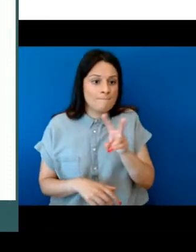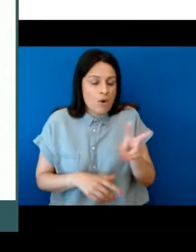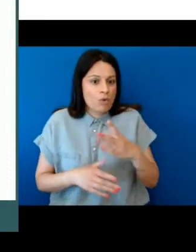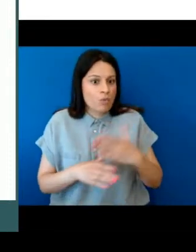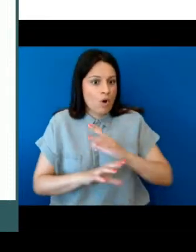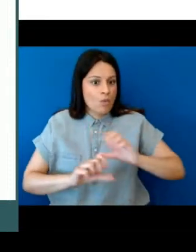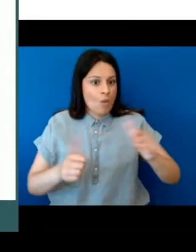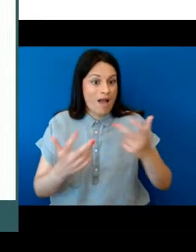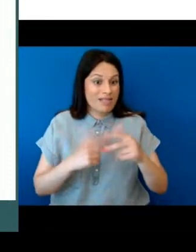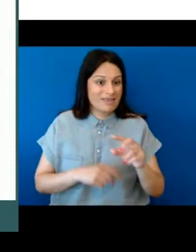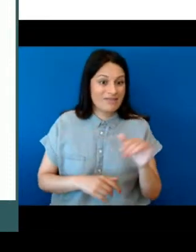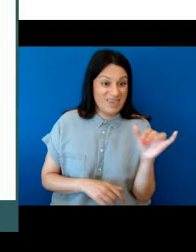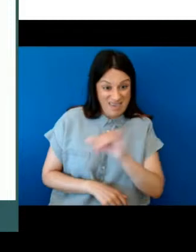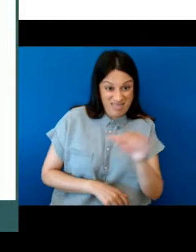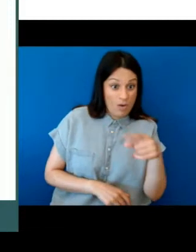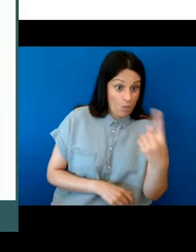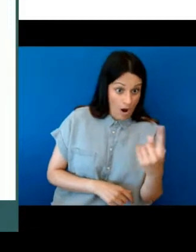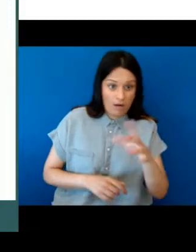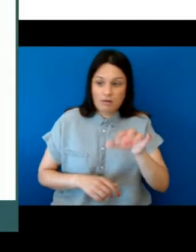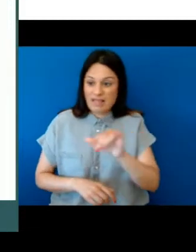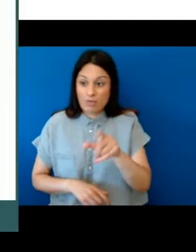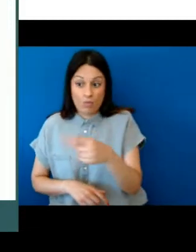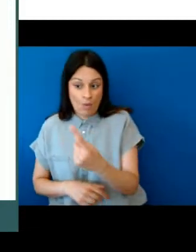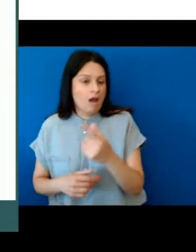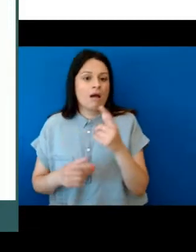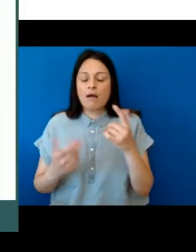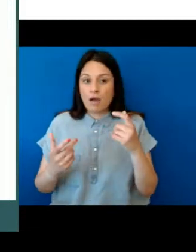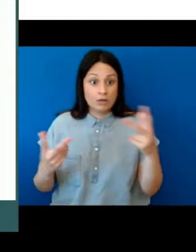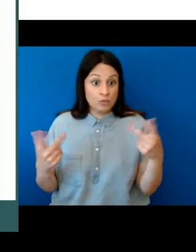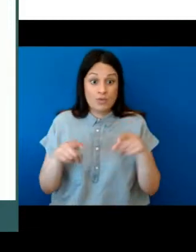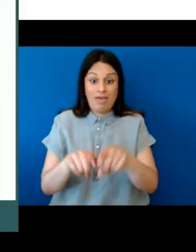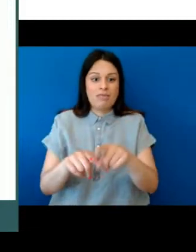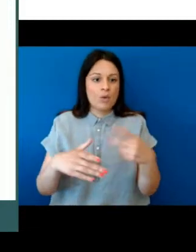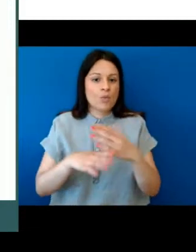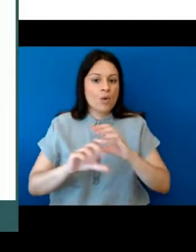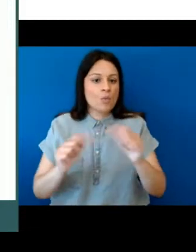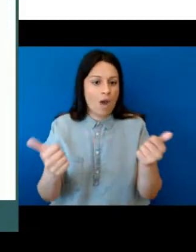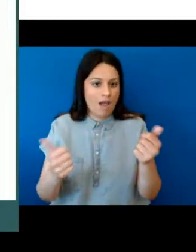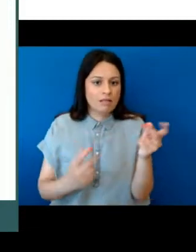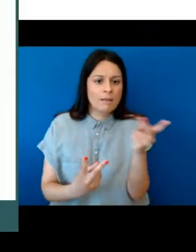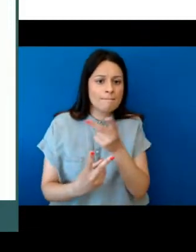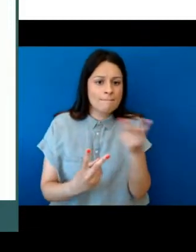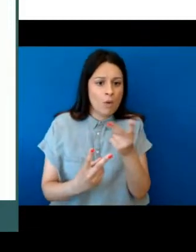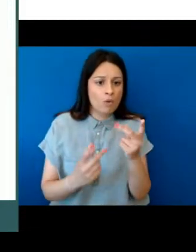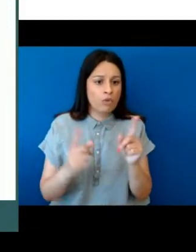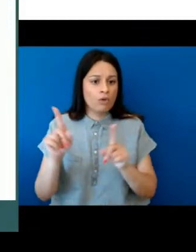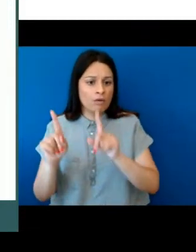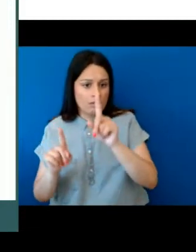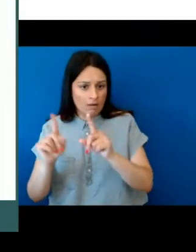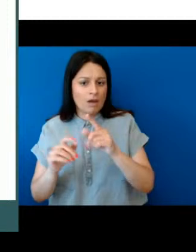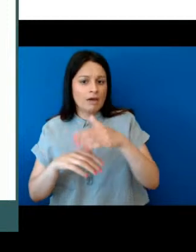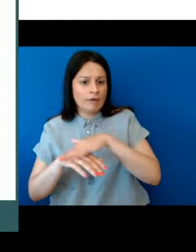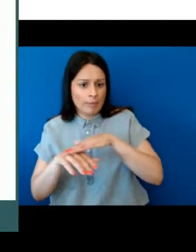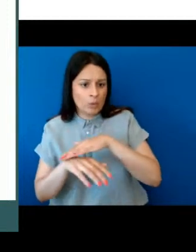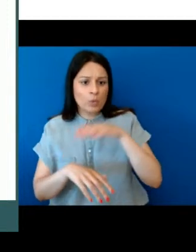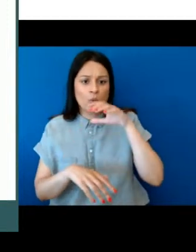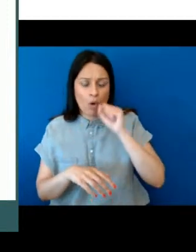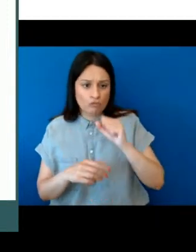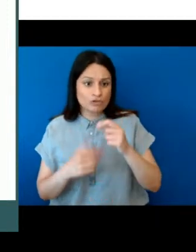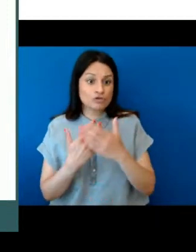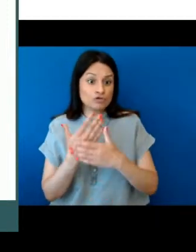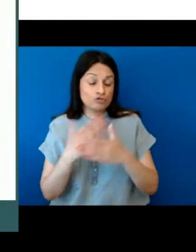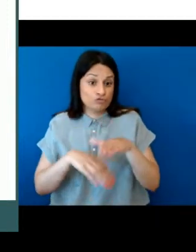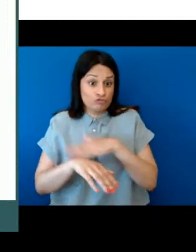the combination spray here, this is FP here, this is azolastine here. And the other thing is they work quickly, these